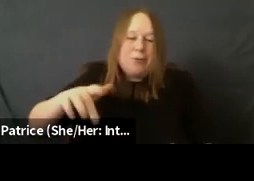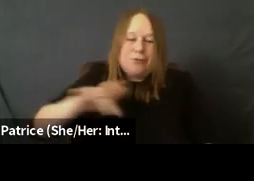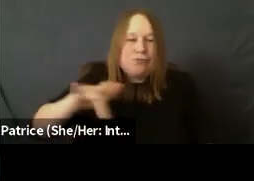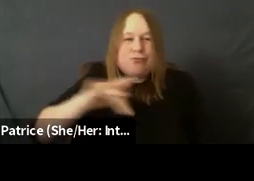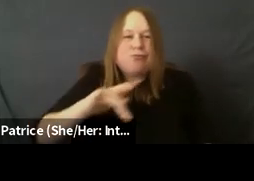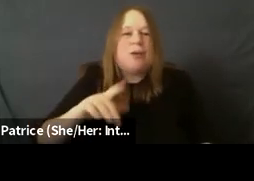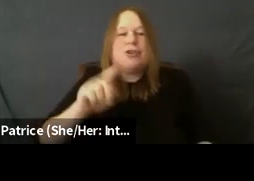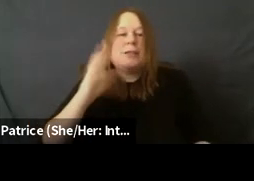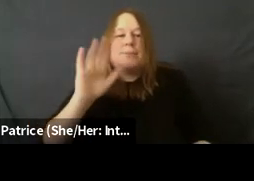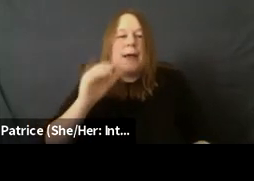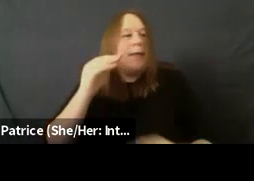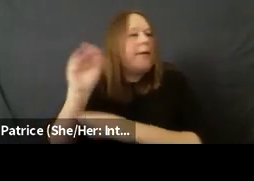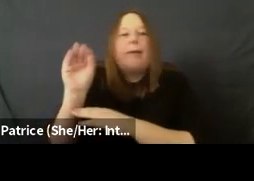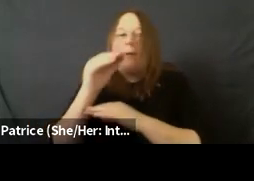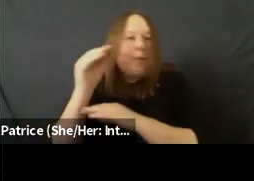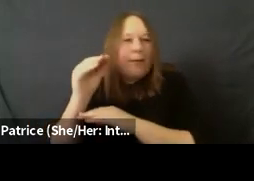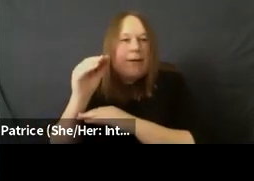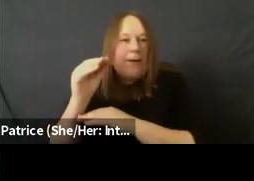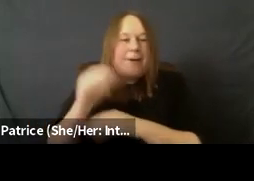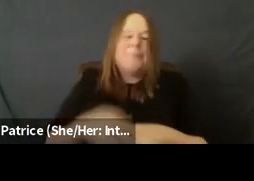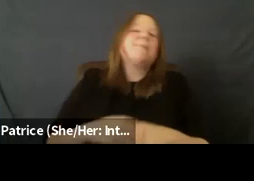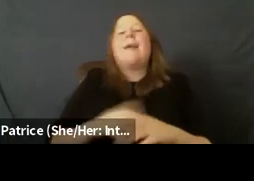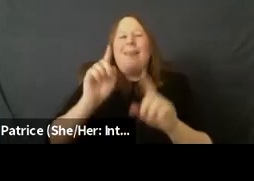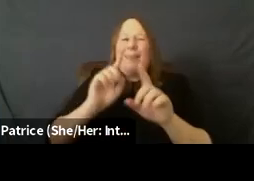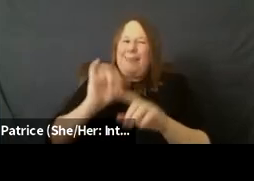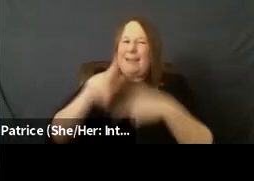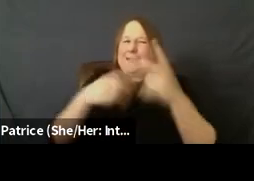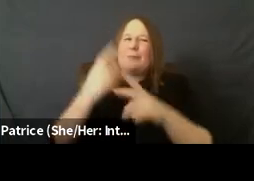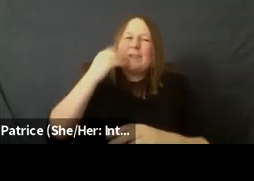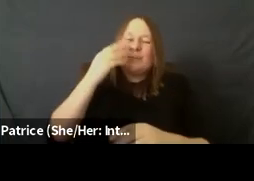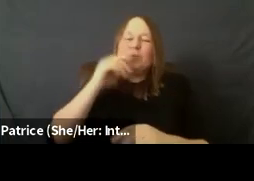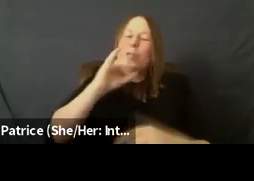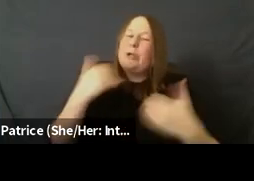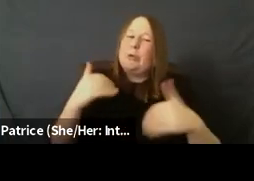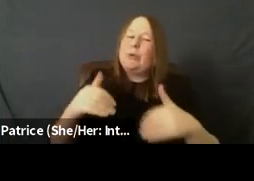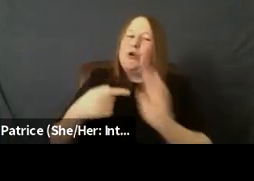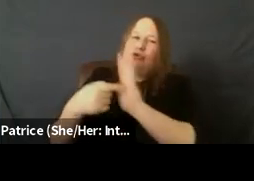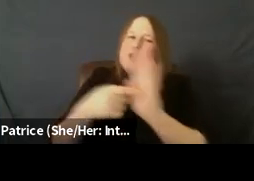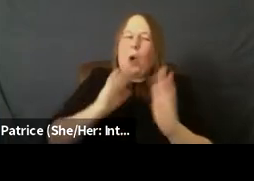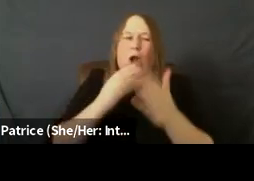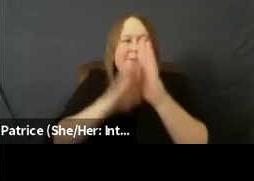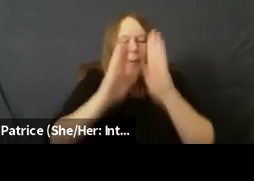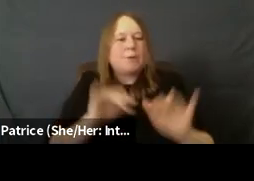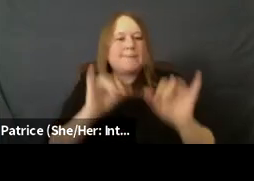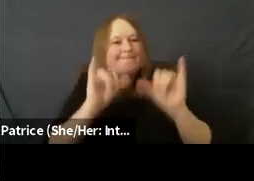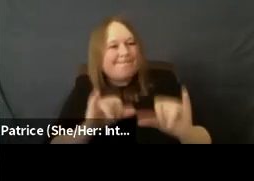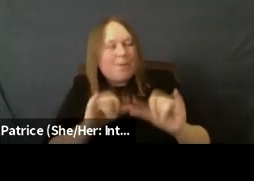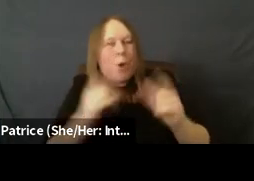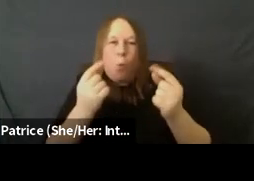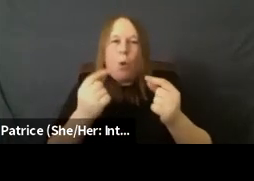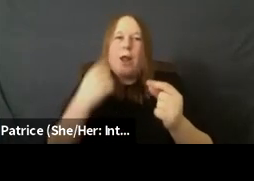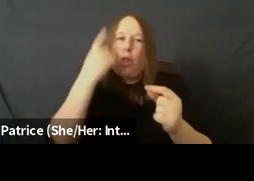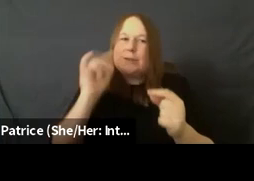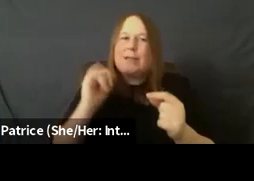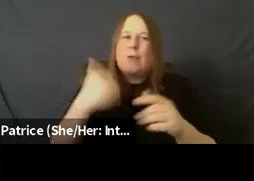cursor just by moving your head around. These kinds of experiences really show our developers what it's like to have a different